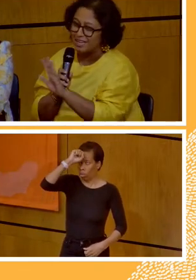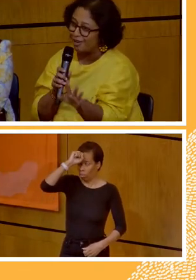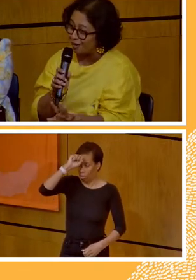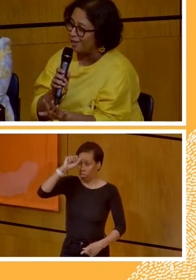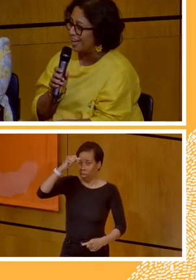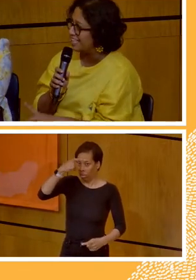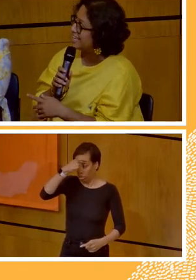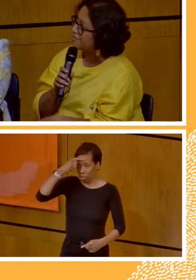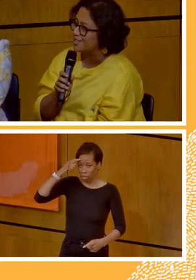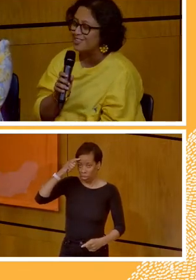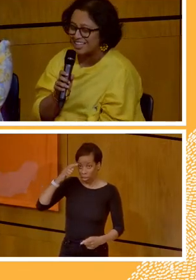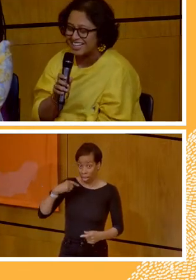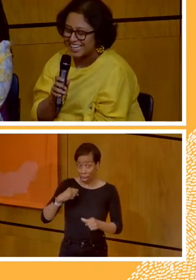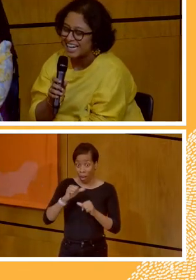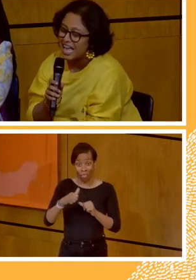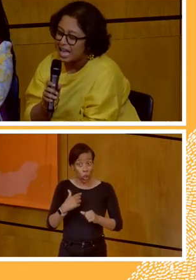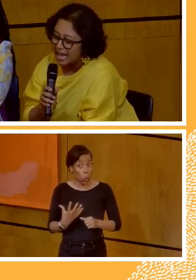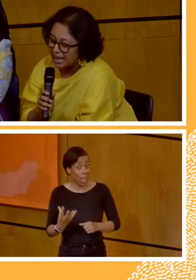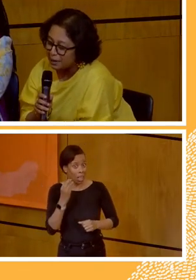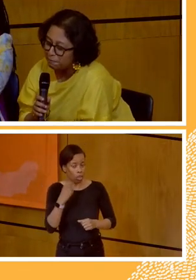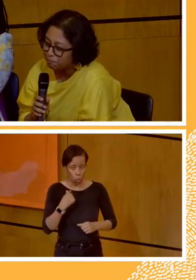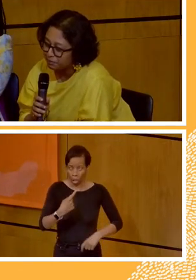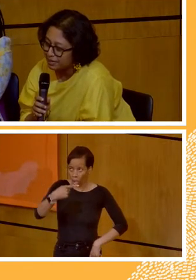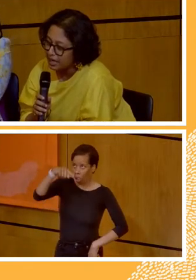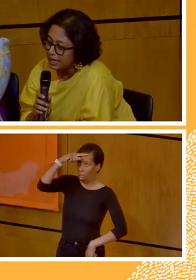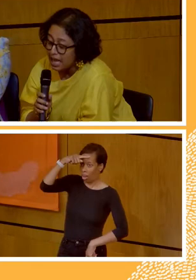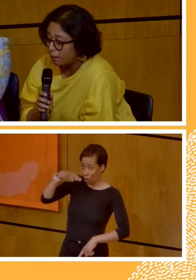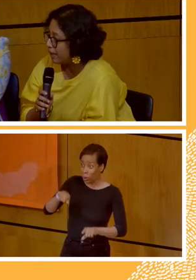it will be in all your heads after you hear it.